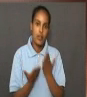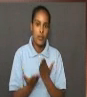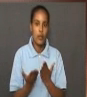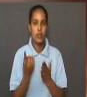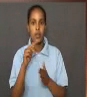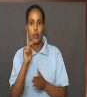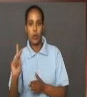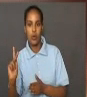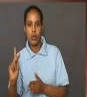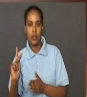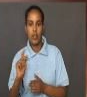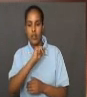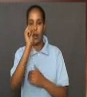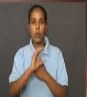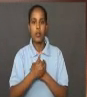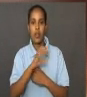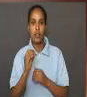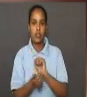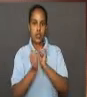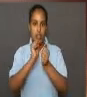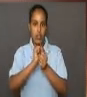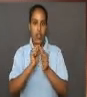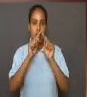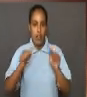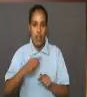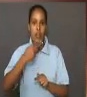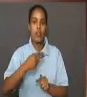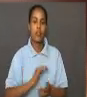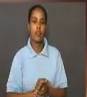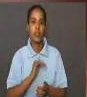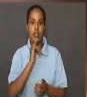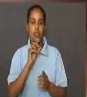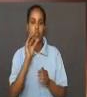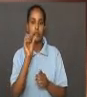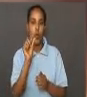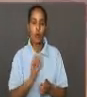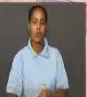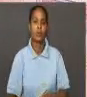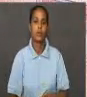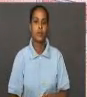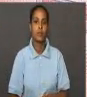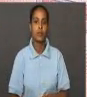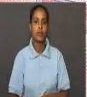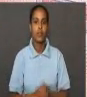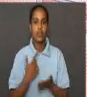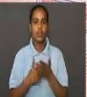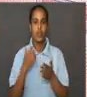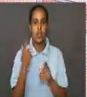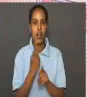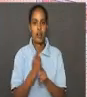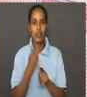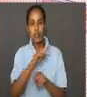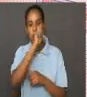the product of temperature and change in entropy is small. This happens